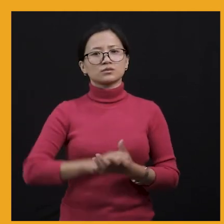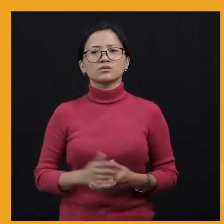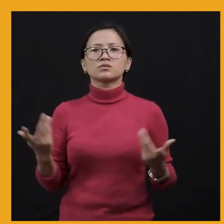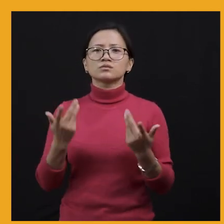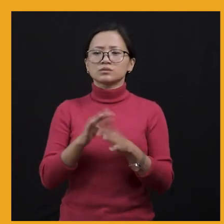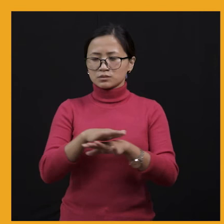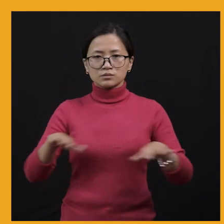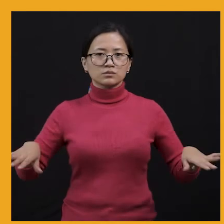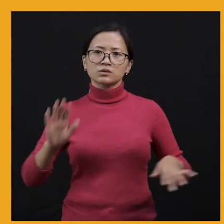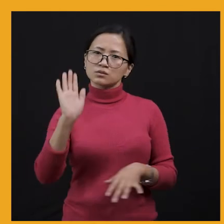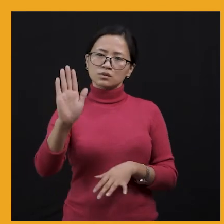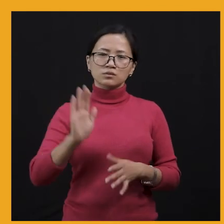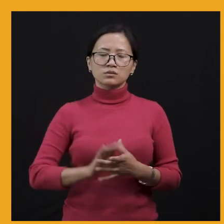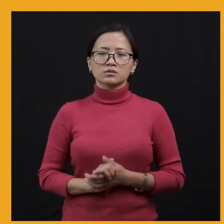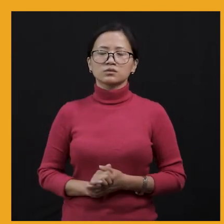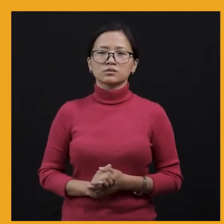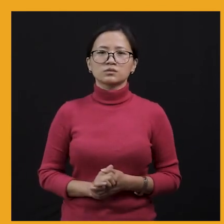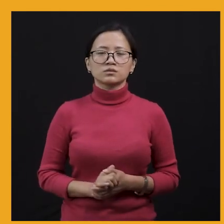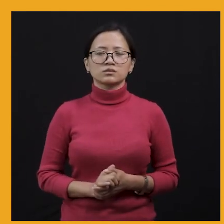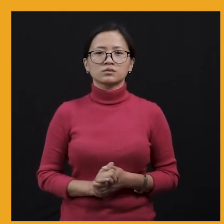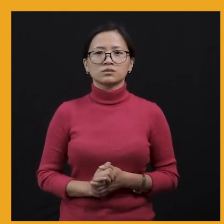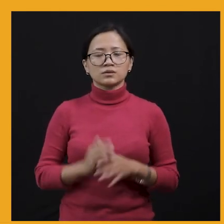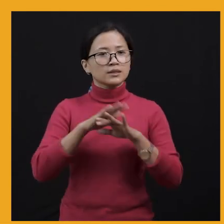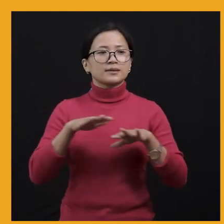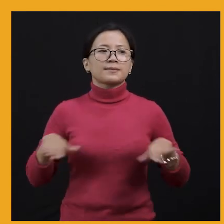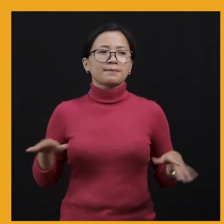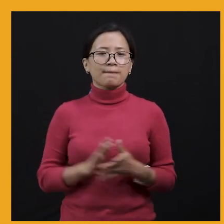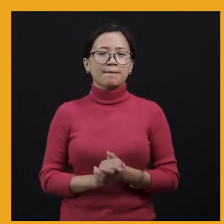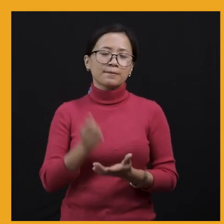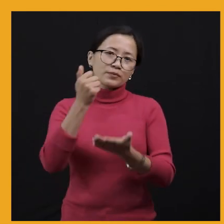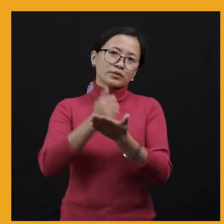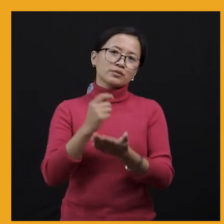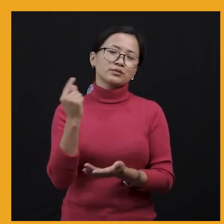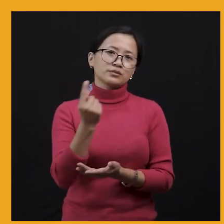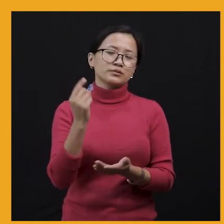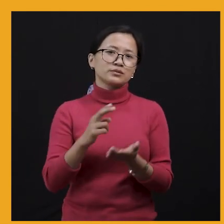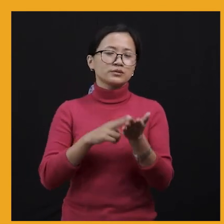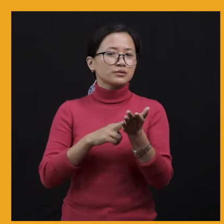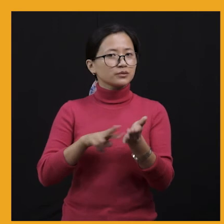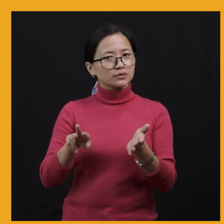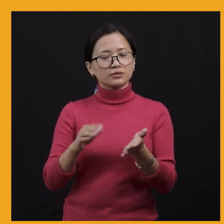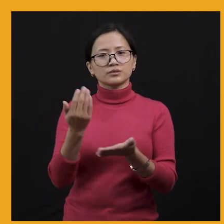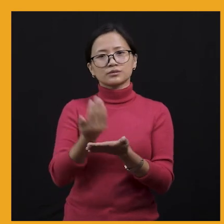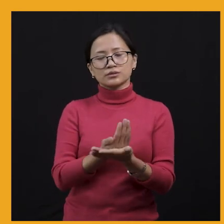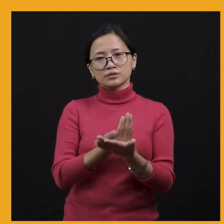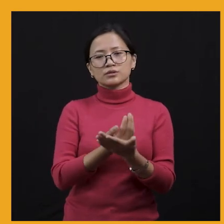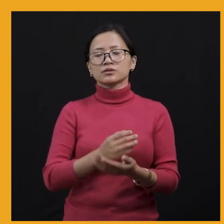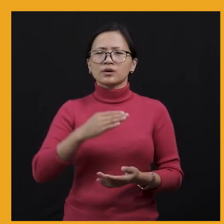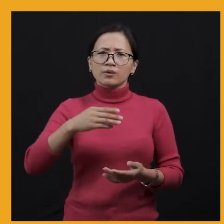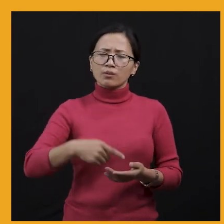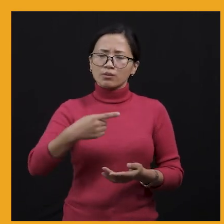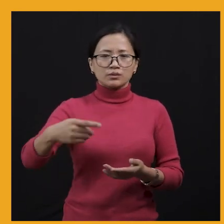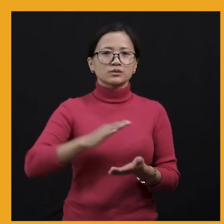your children? Right? So students, we should use the natural resources